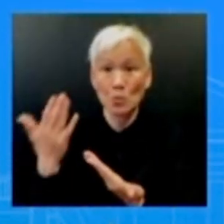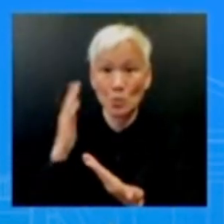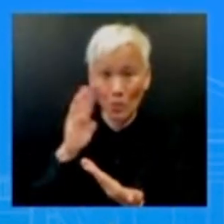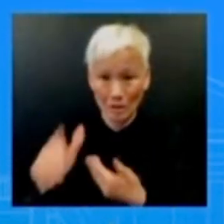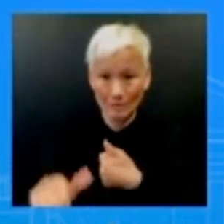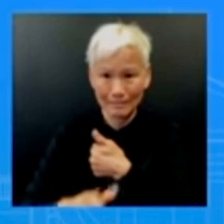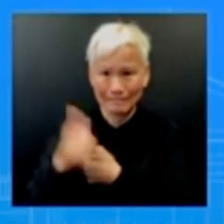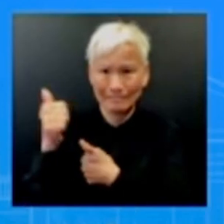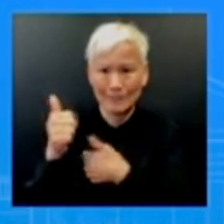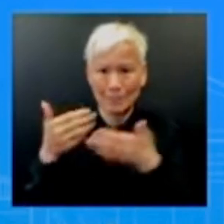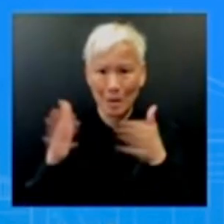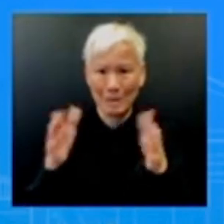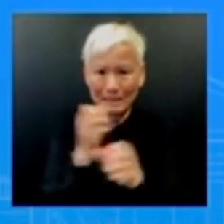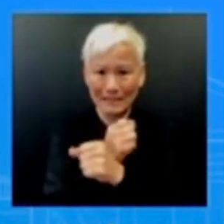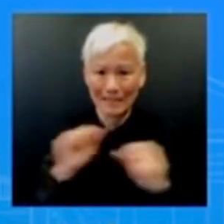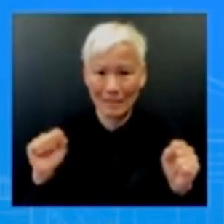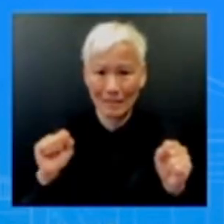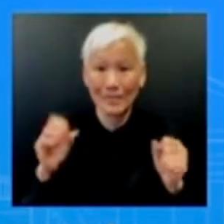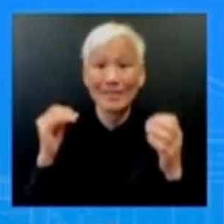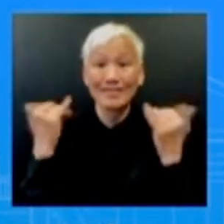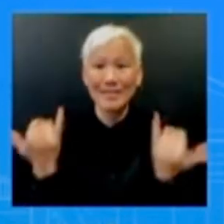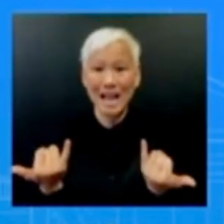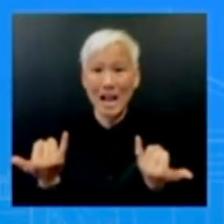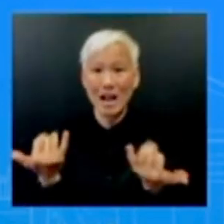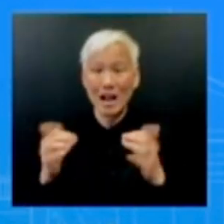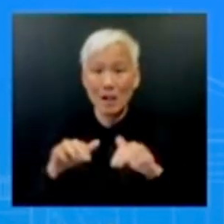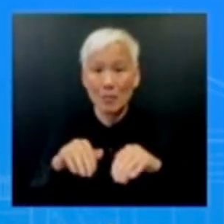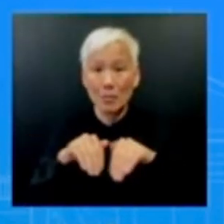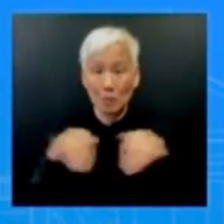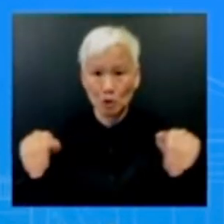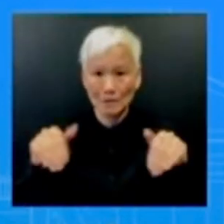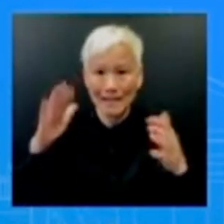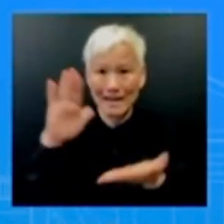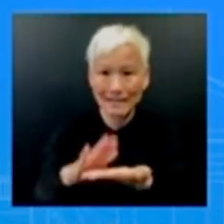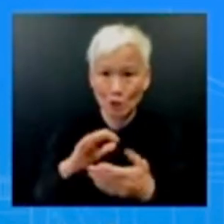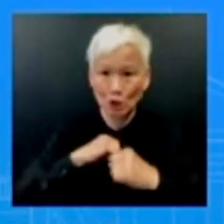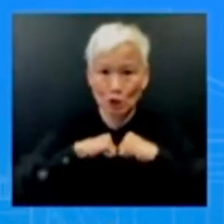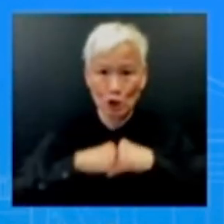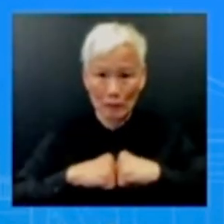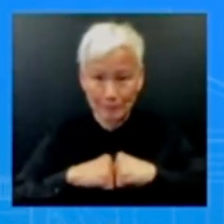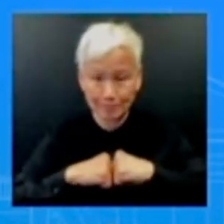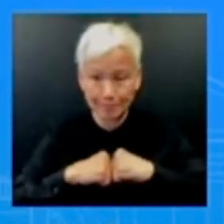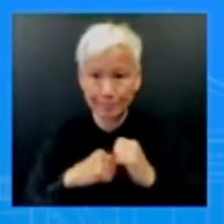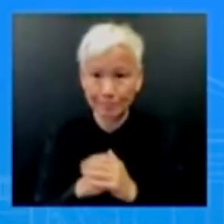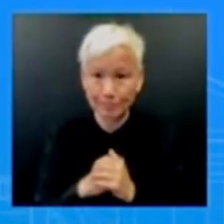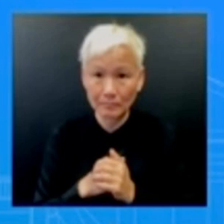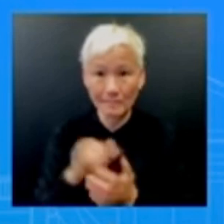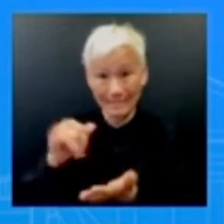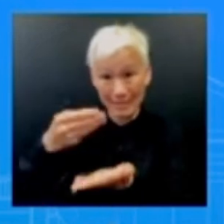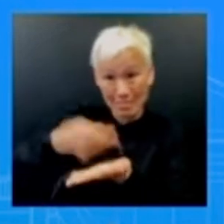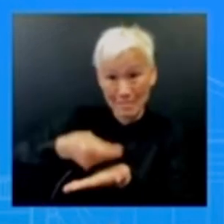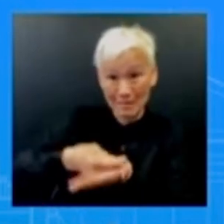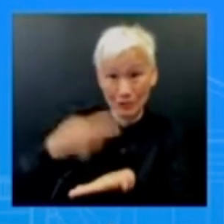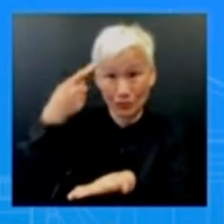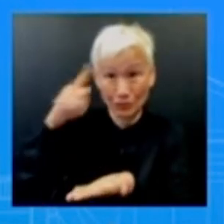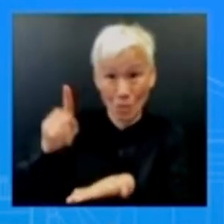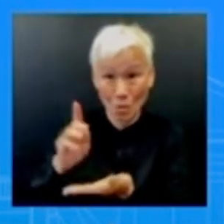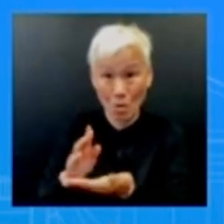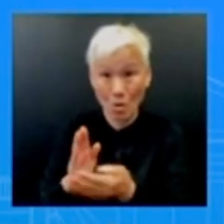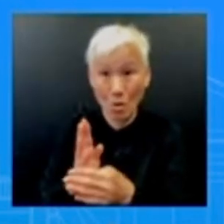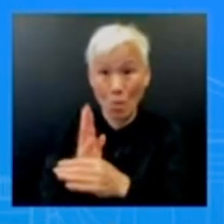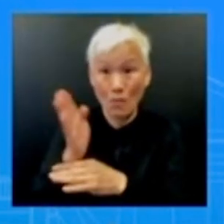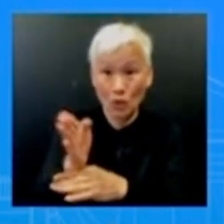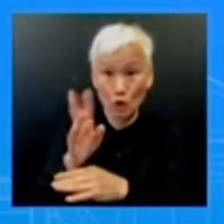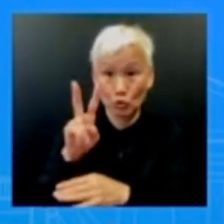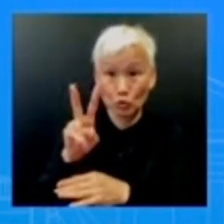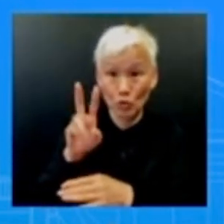our borders less secure by eliminating funding for more than the 2,000 CBC agents and officers. Defund